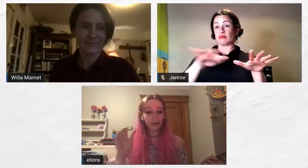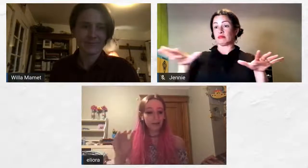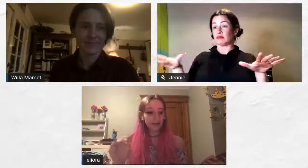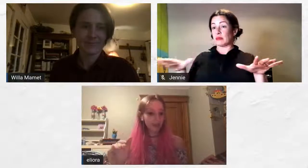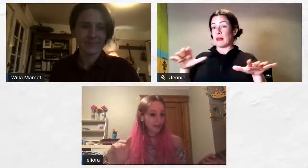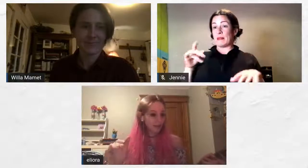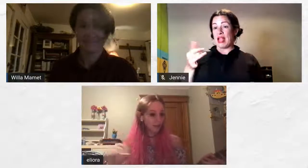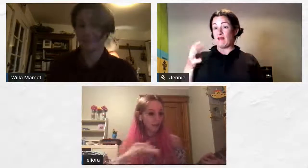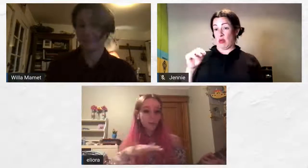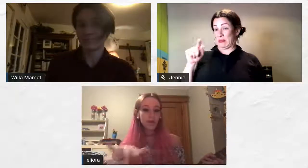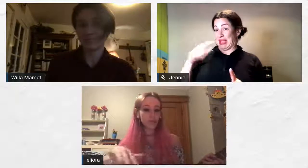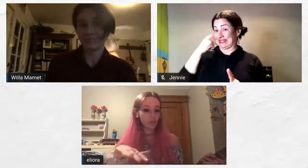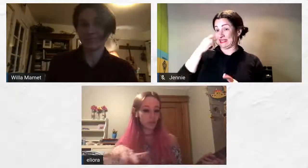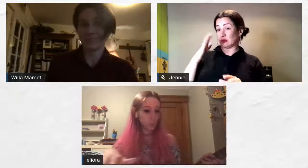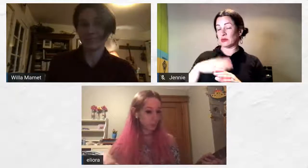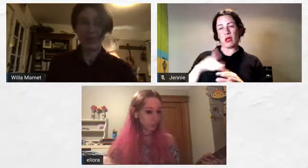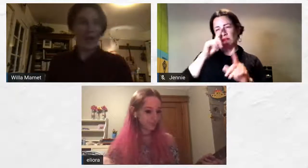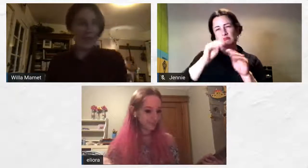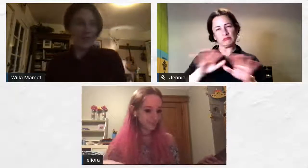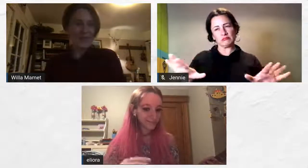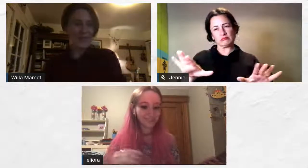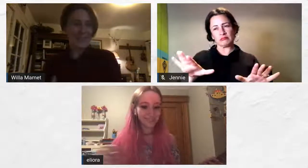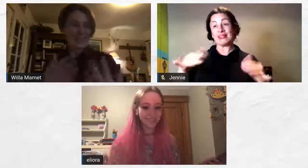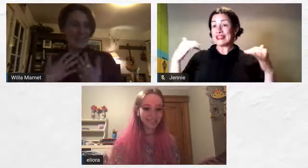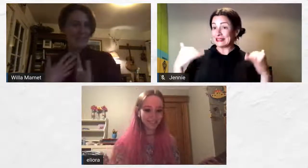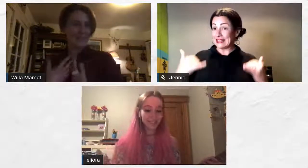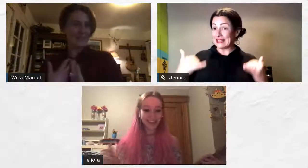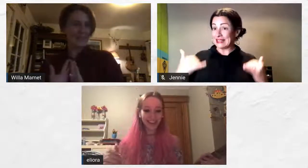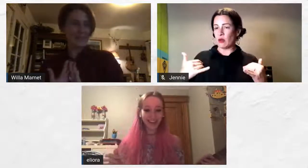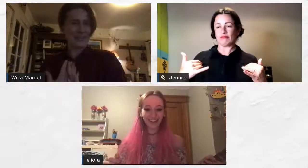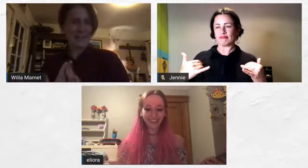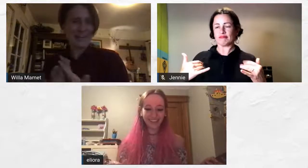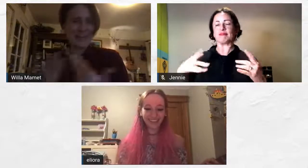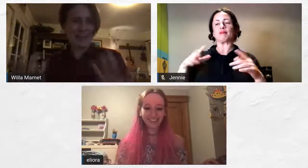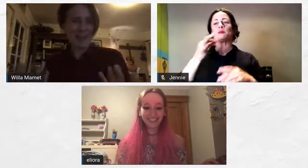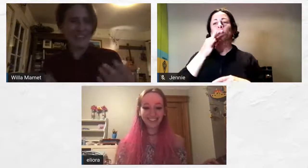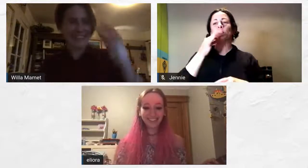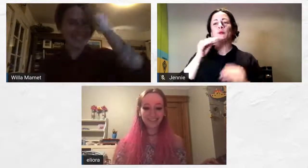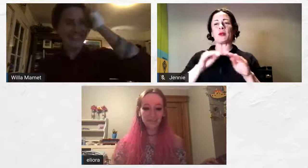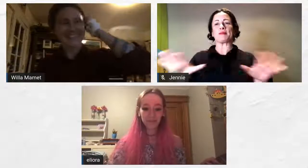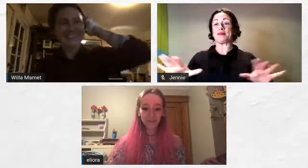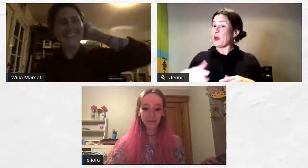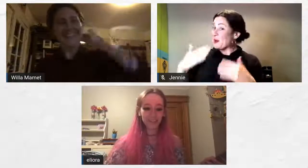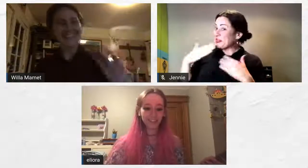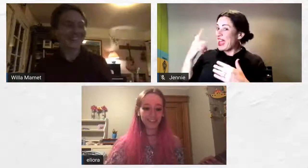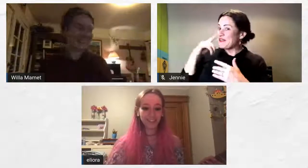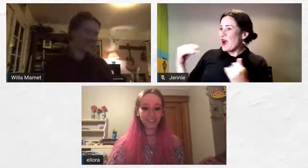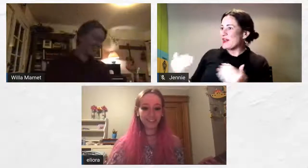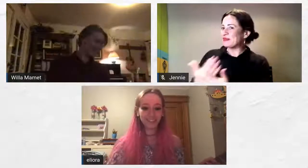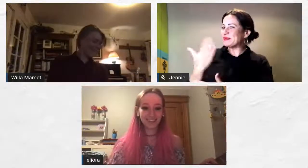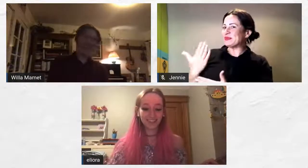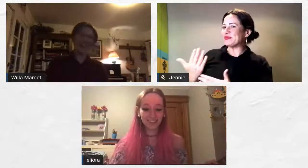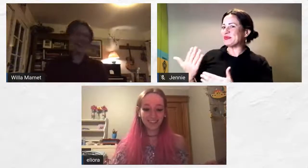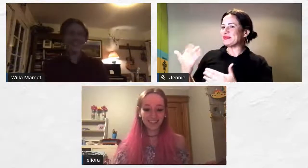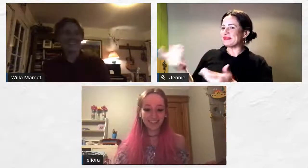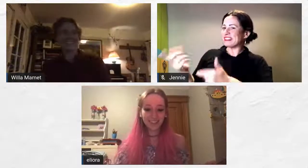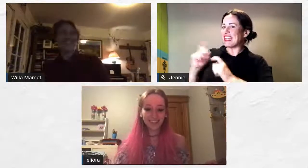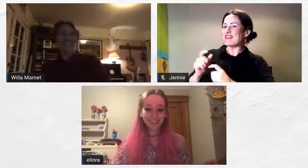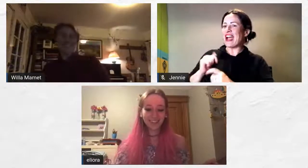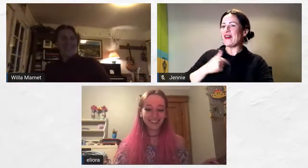out yet. It will be out soon. Oh, that's so exciting. Thank you for sharing it with I Need Space. Of course. That's